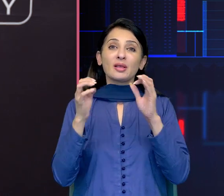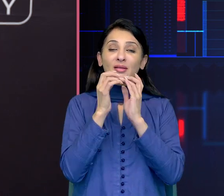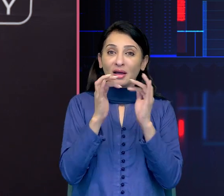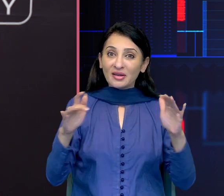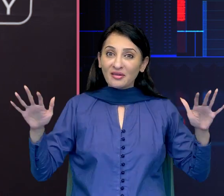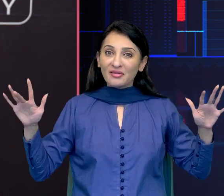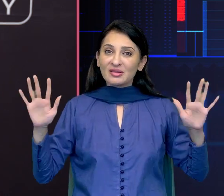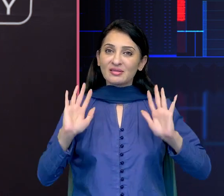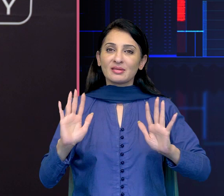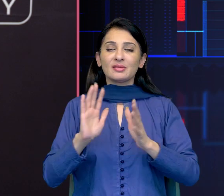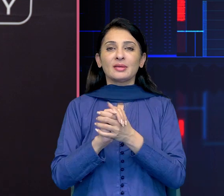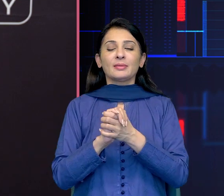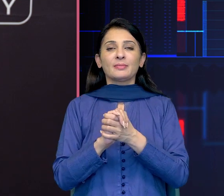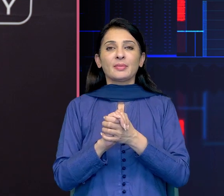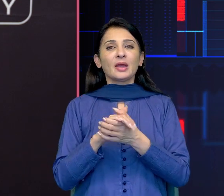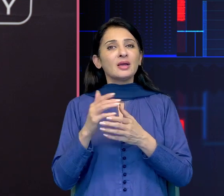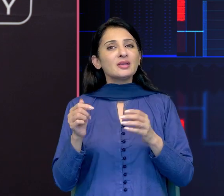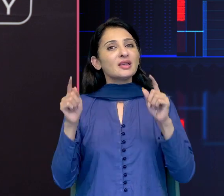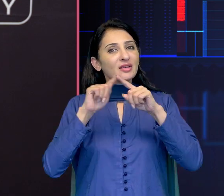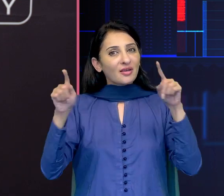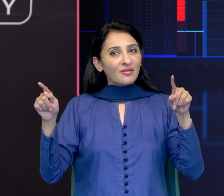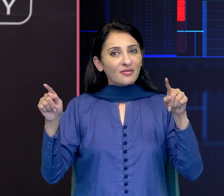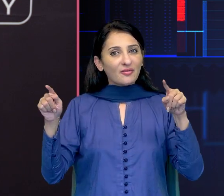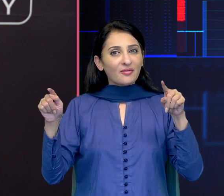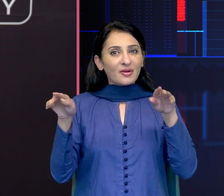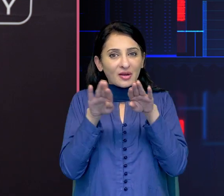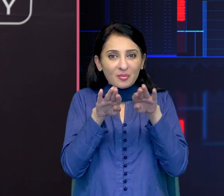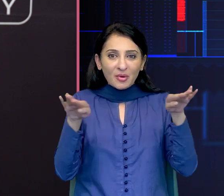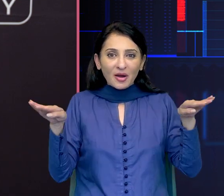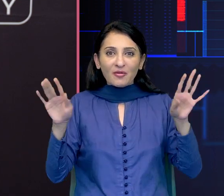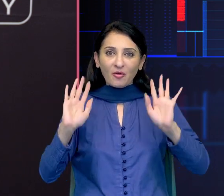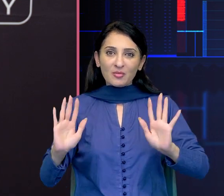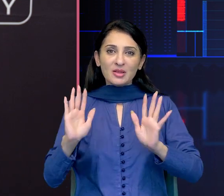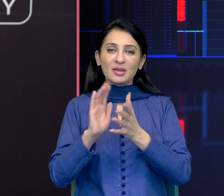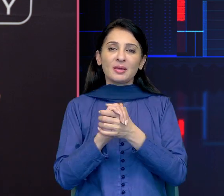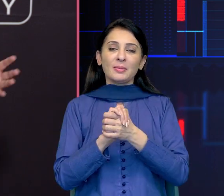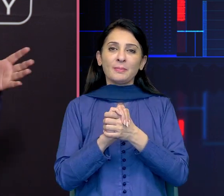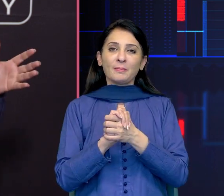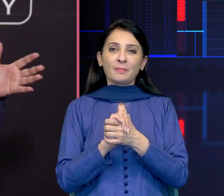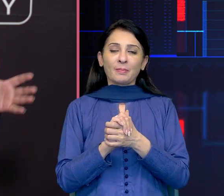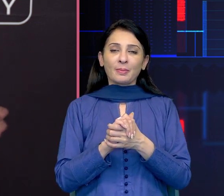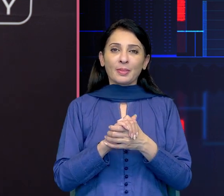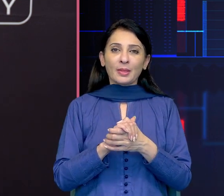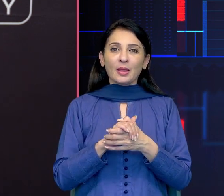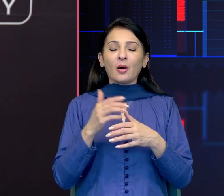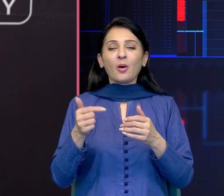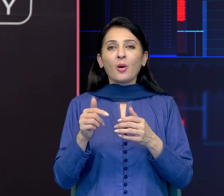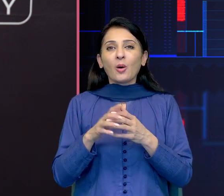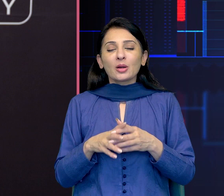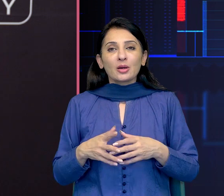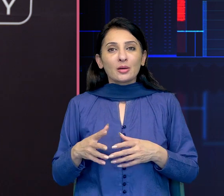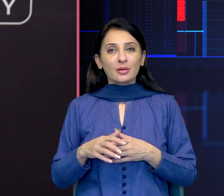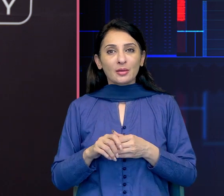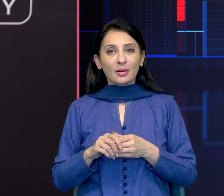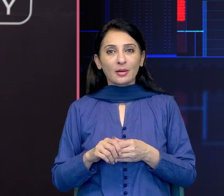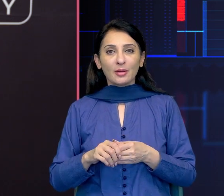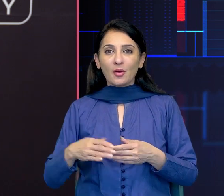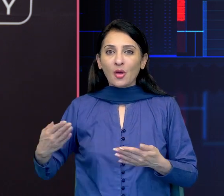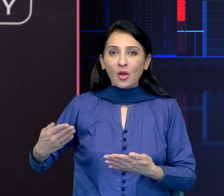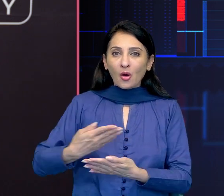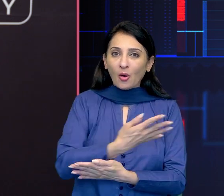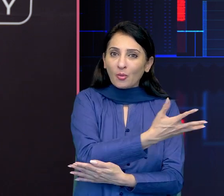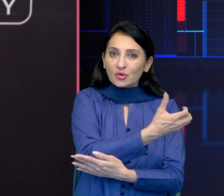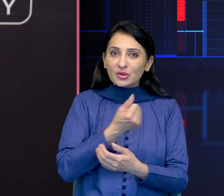this really, really was amazing. I mean, of course, they all are SAARC countries. There are different platforms, South